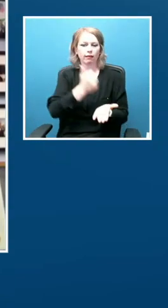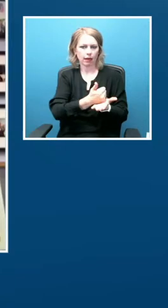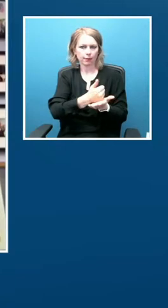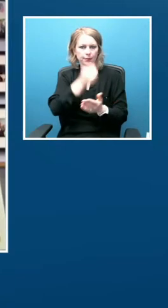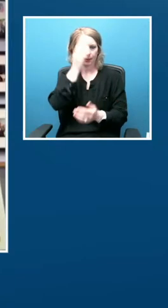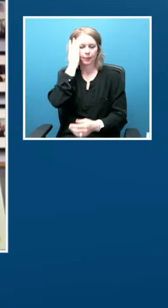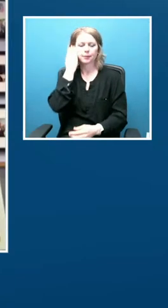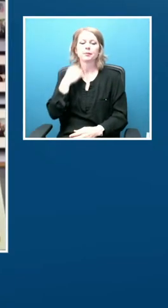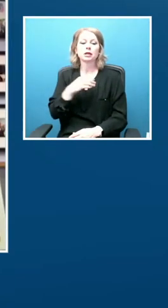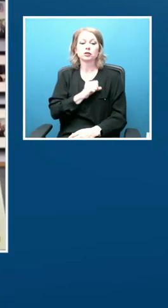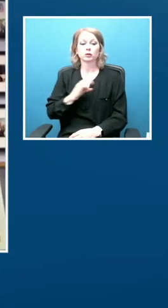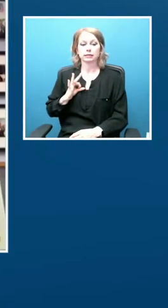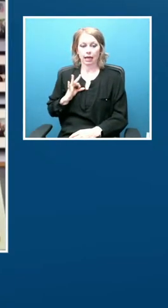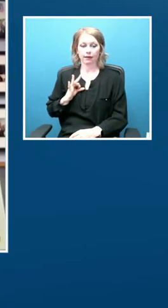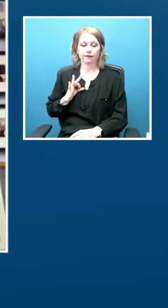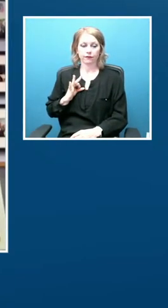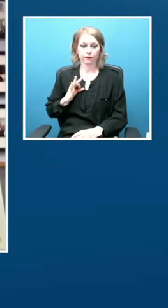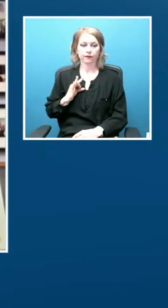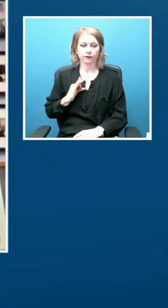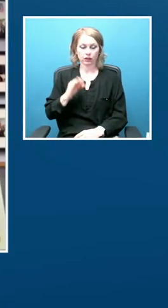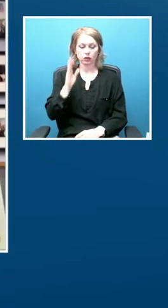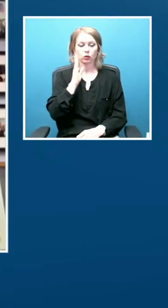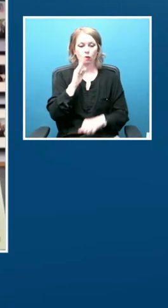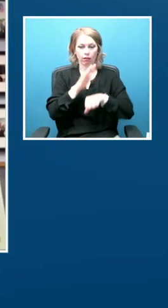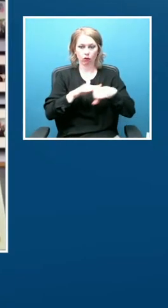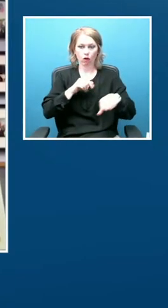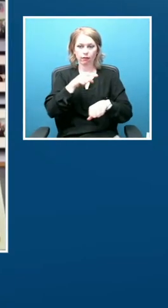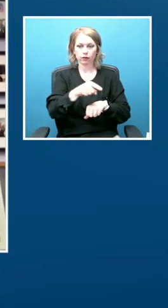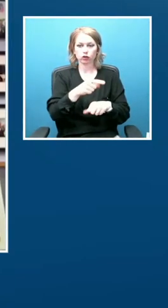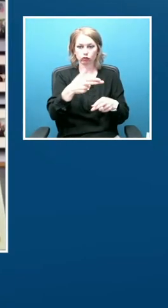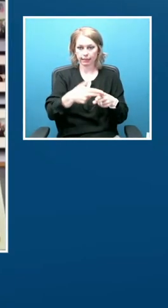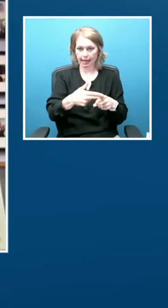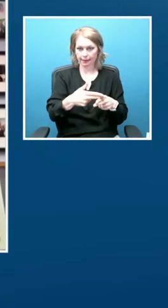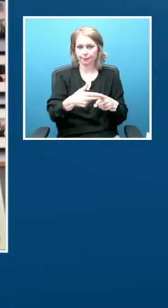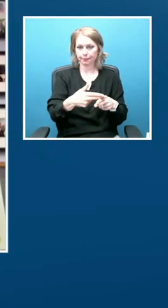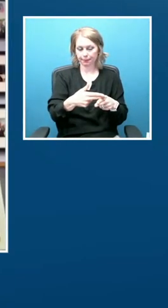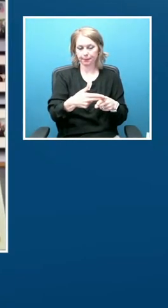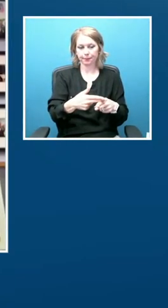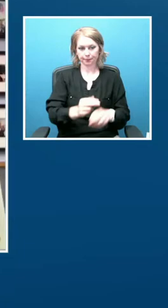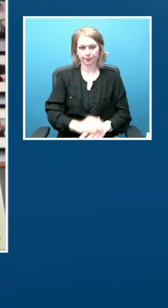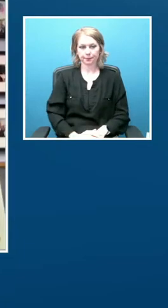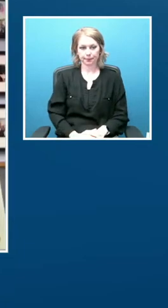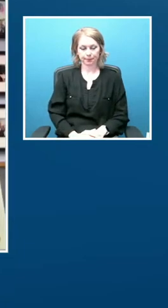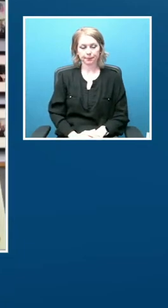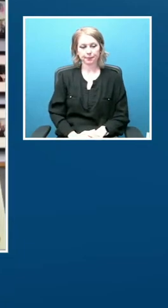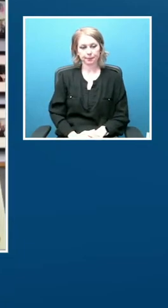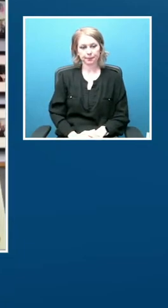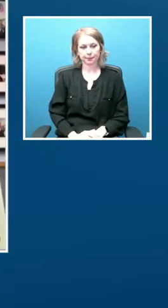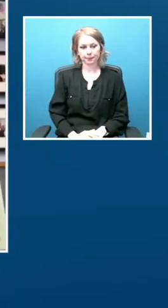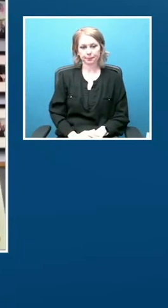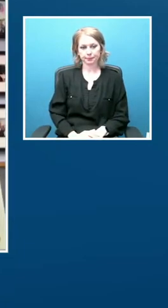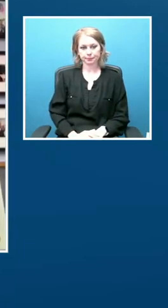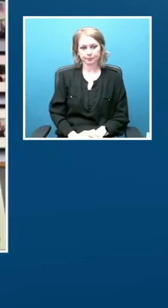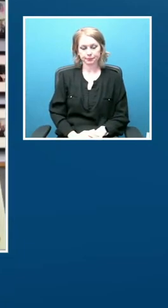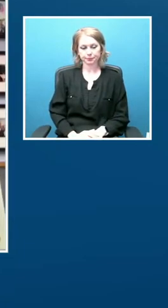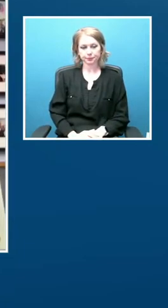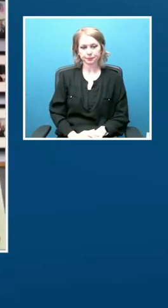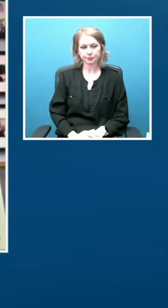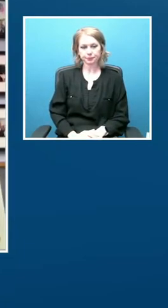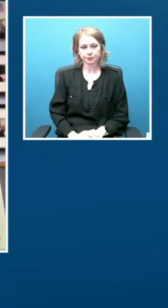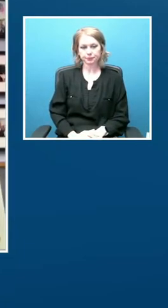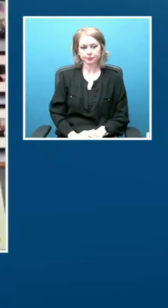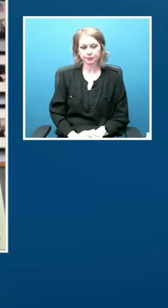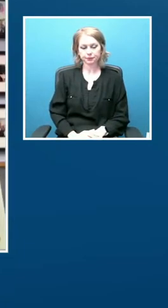the queue that we'll use to call on the members. When it's your turn to